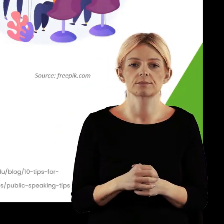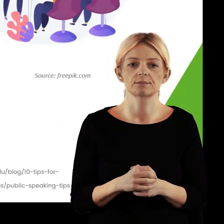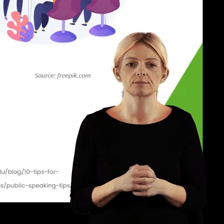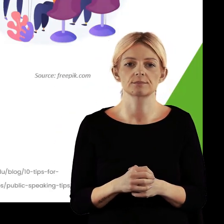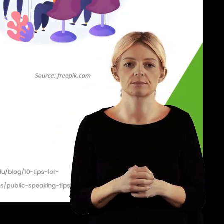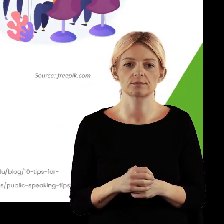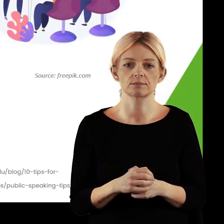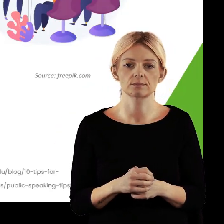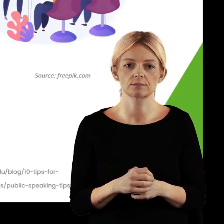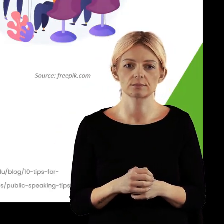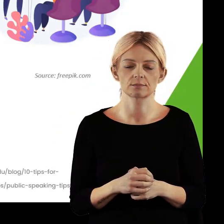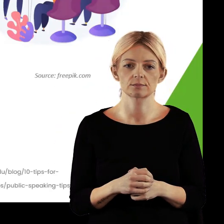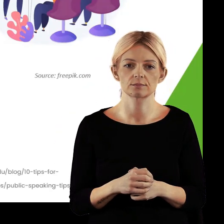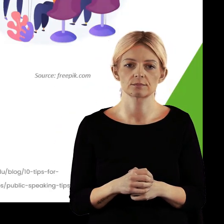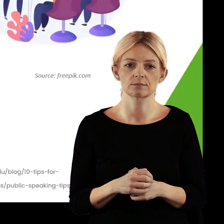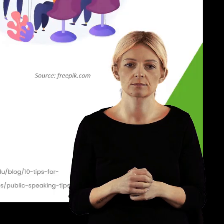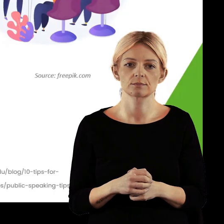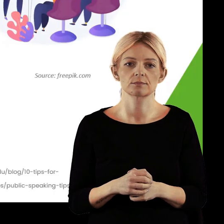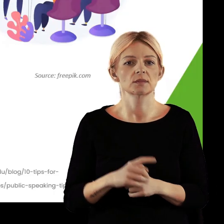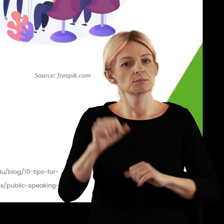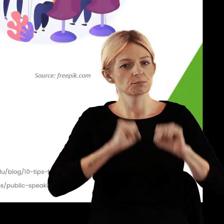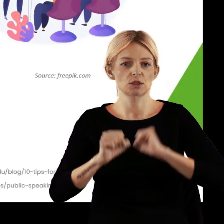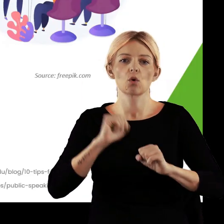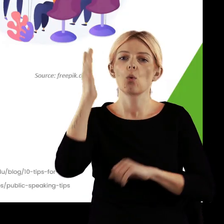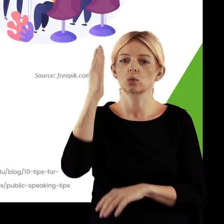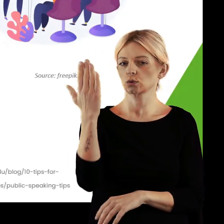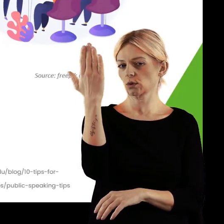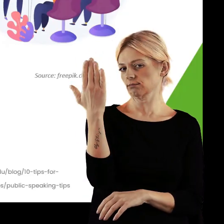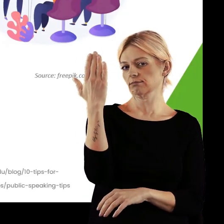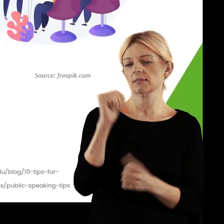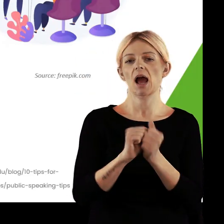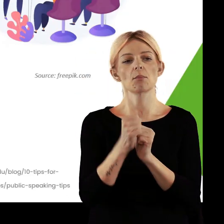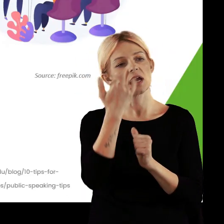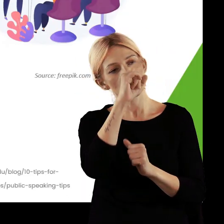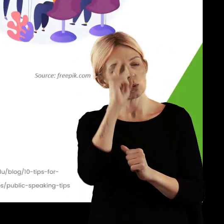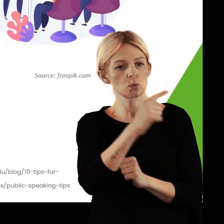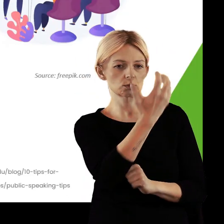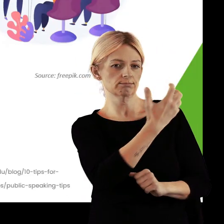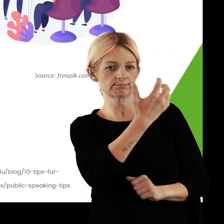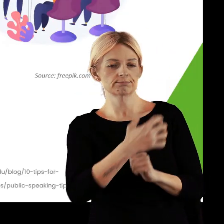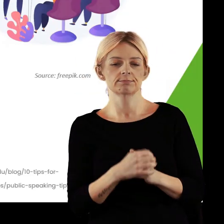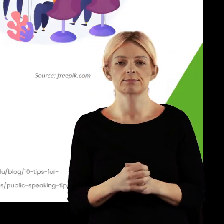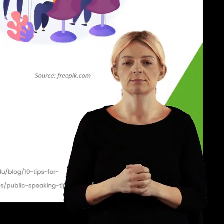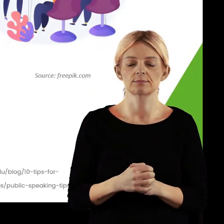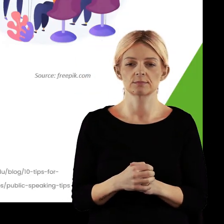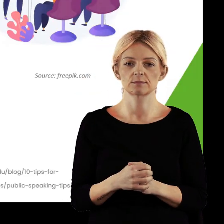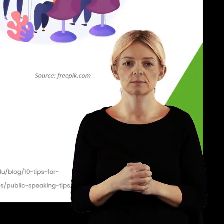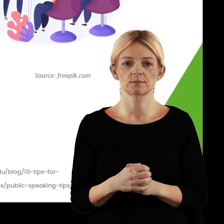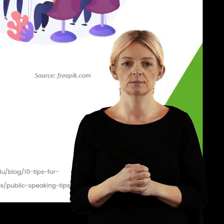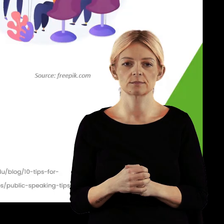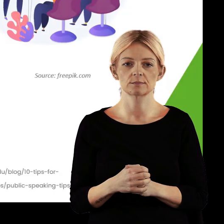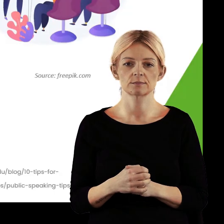Just before the presentation, please check all equipment and materials. If you are using a